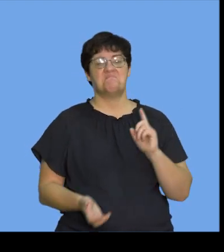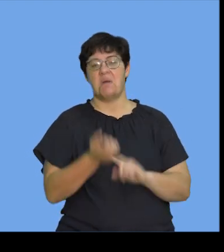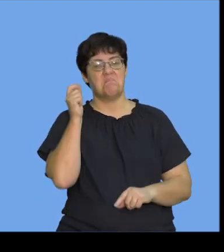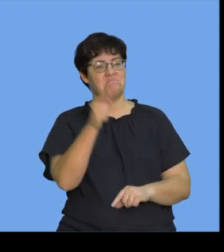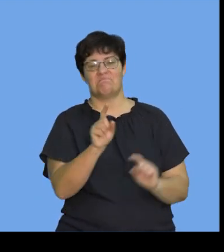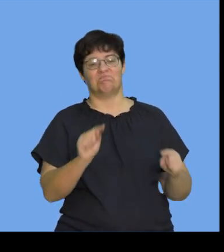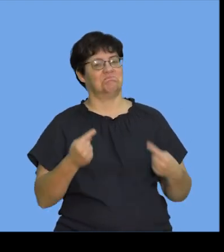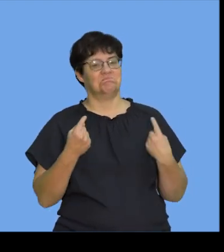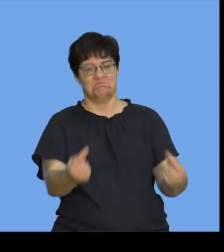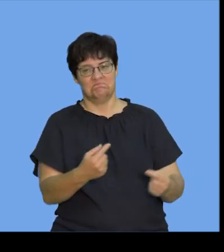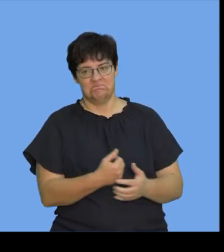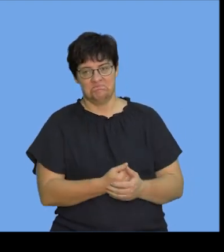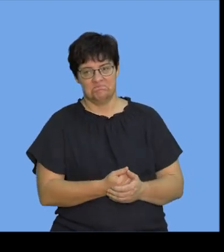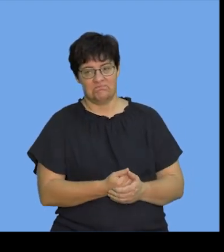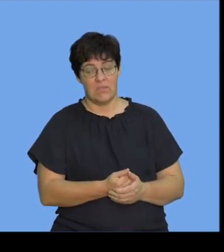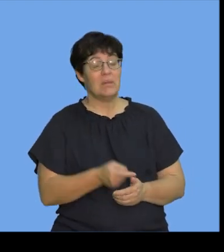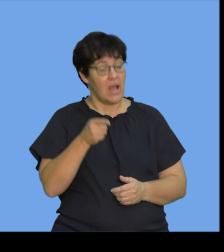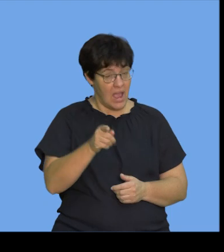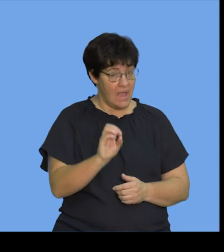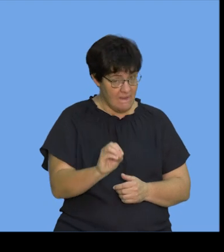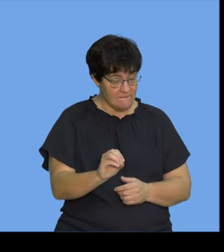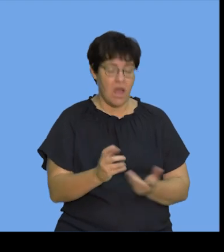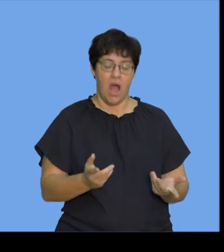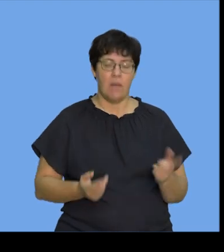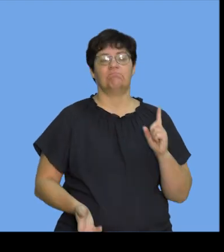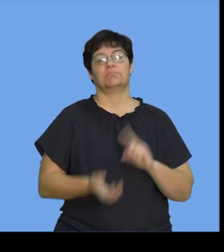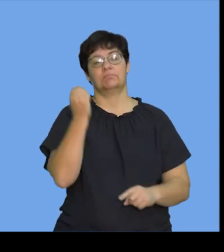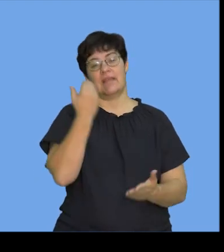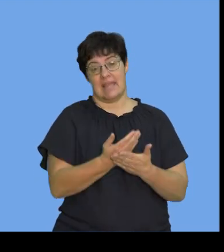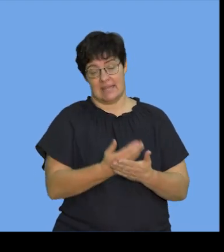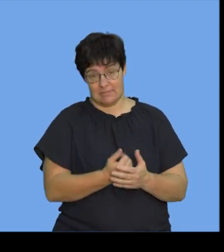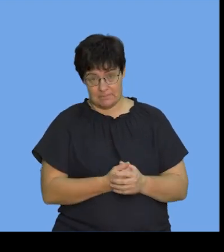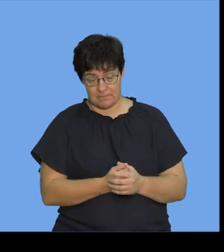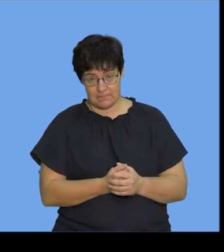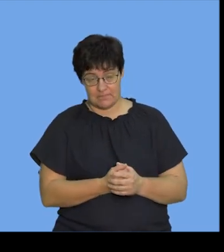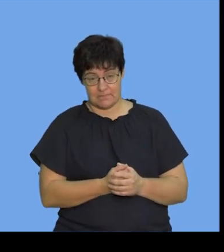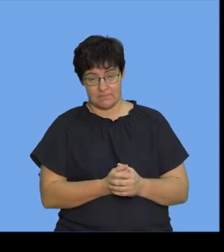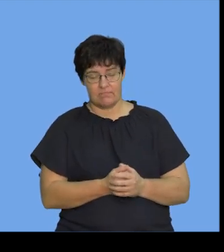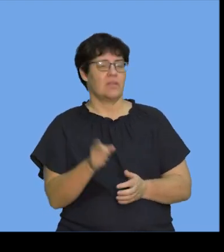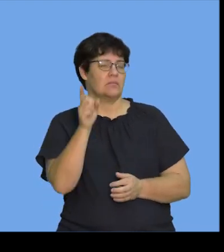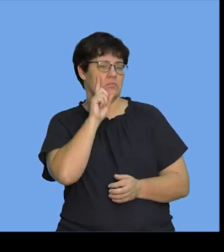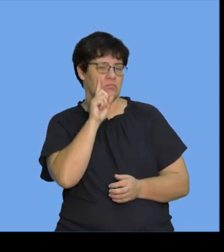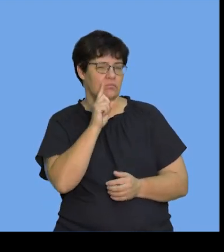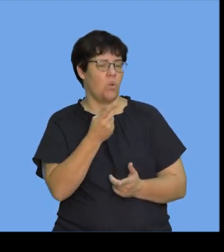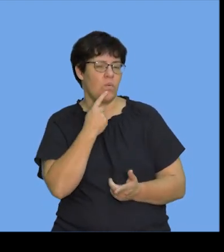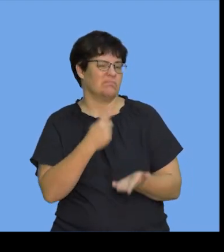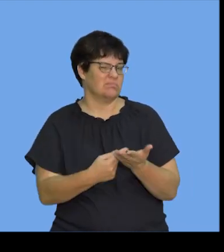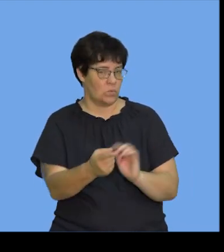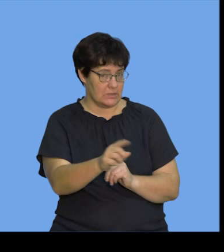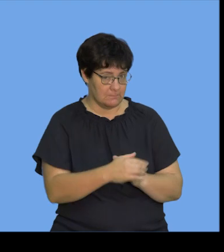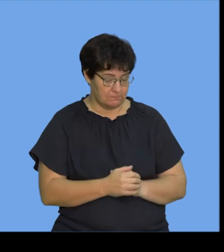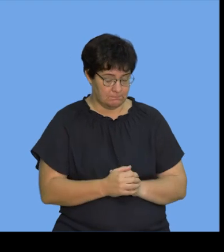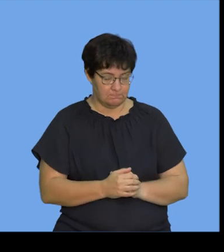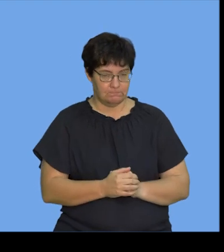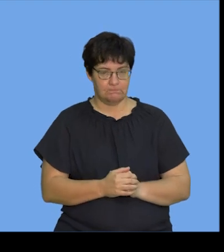to infinity. But if it is, then I can find the sum to infinity. So let's see what I'm talking about, right? So